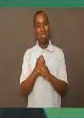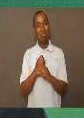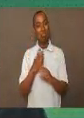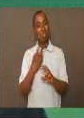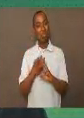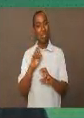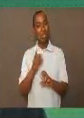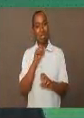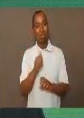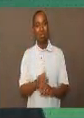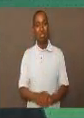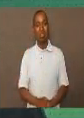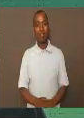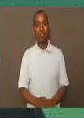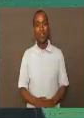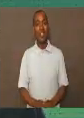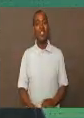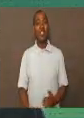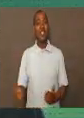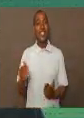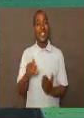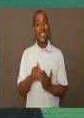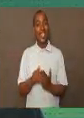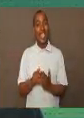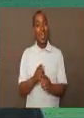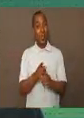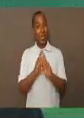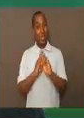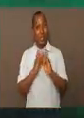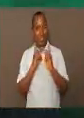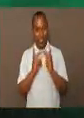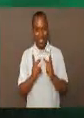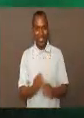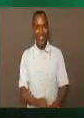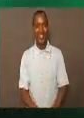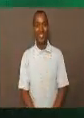challenging. Let us look over the answers.